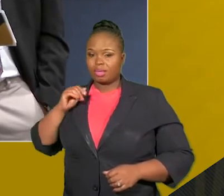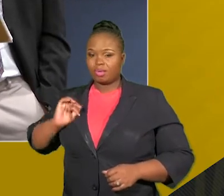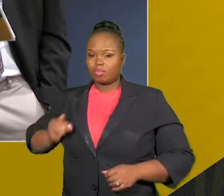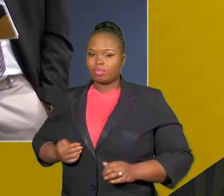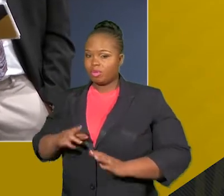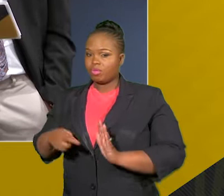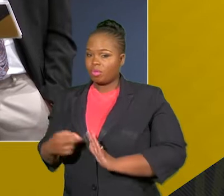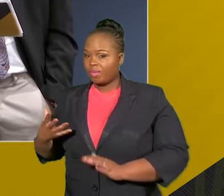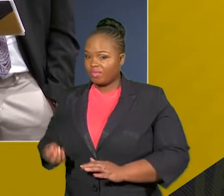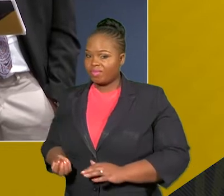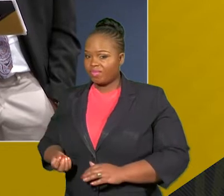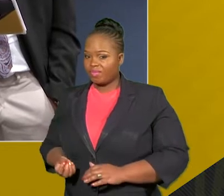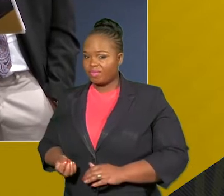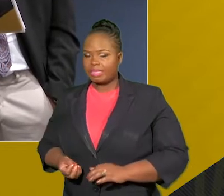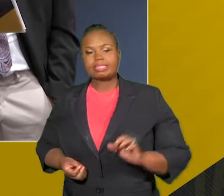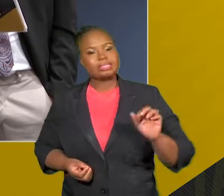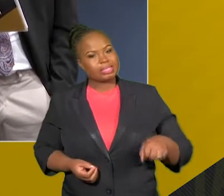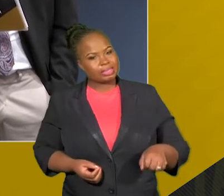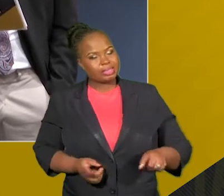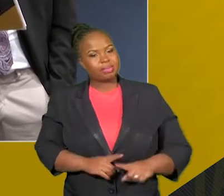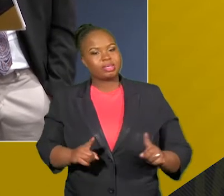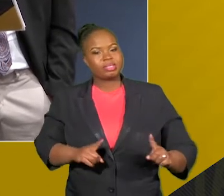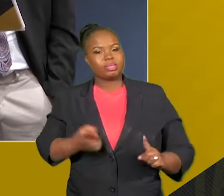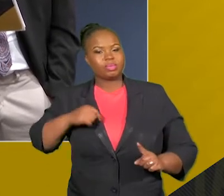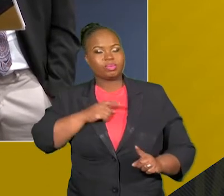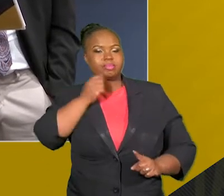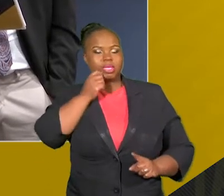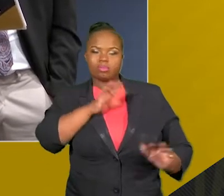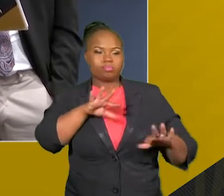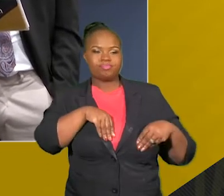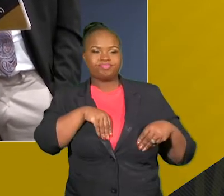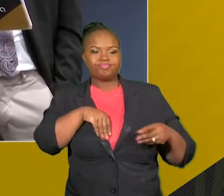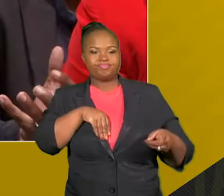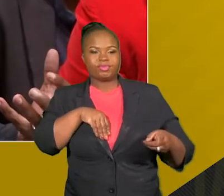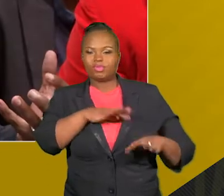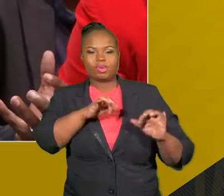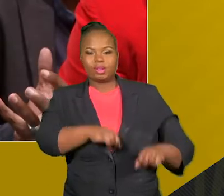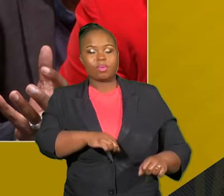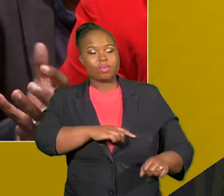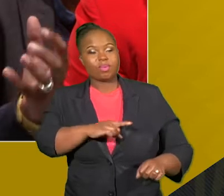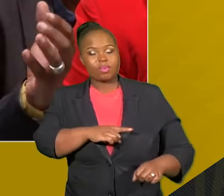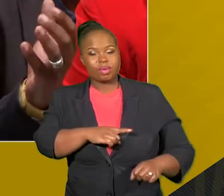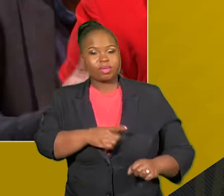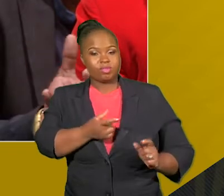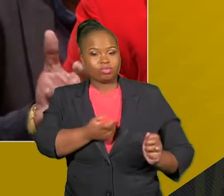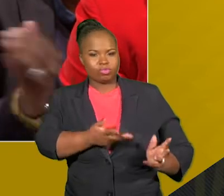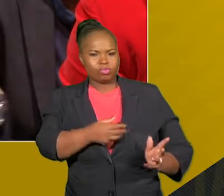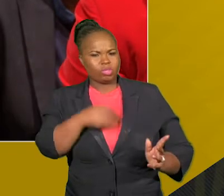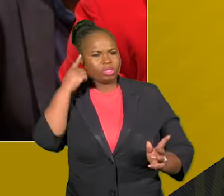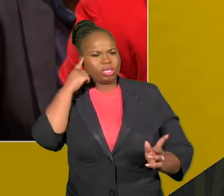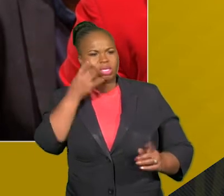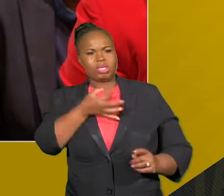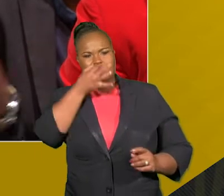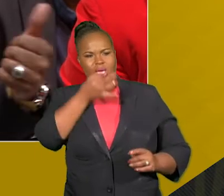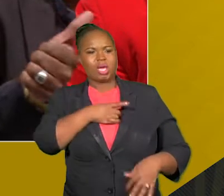leyo role njengamanje? Bayayidlala but thina njengabantu besilisa asibavumeli. When they do that, we think they are bruising